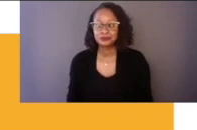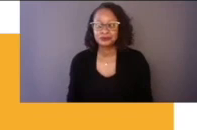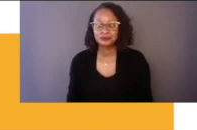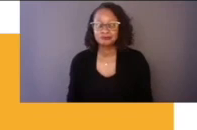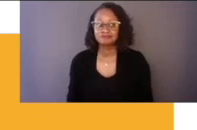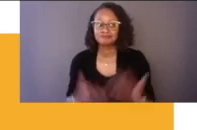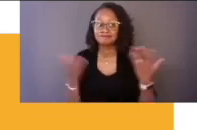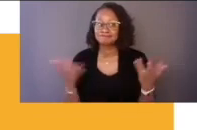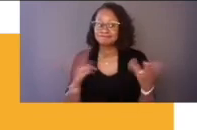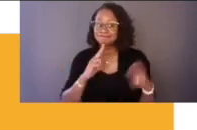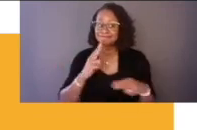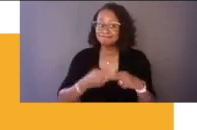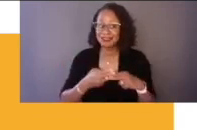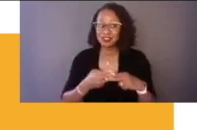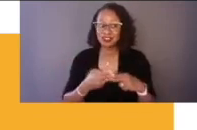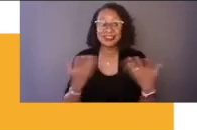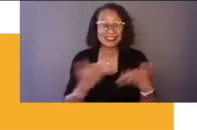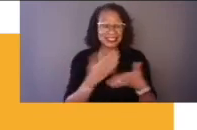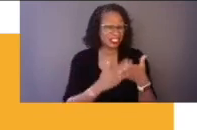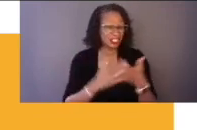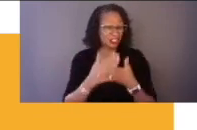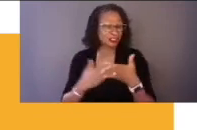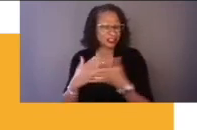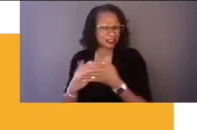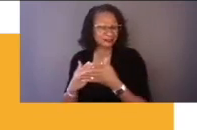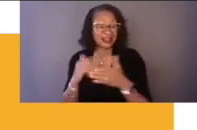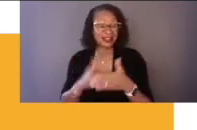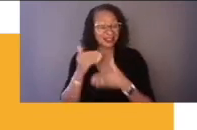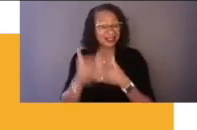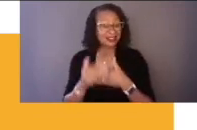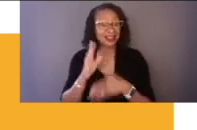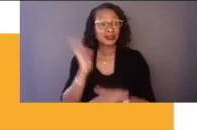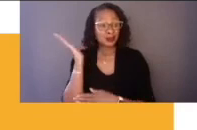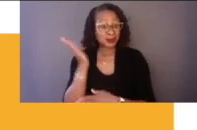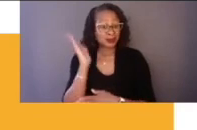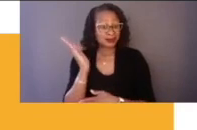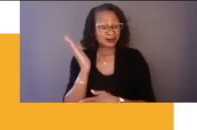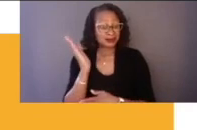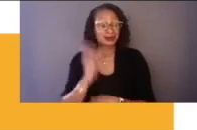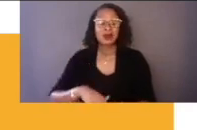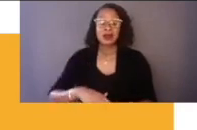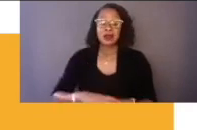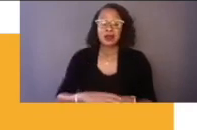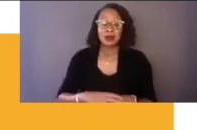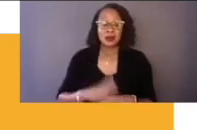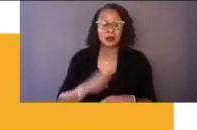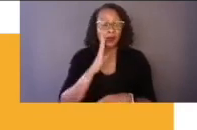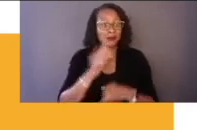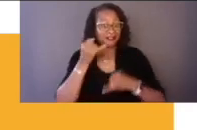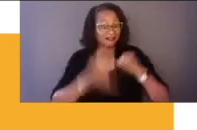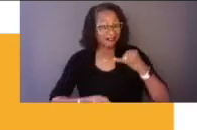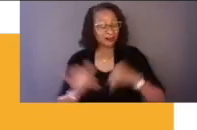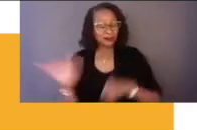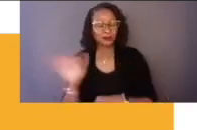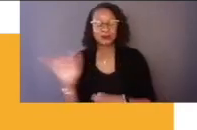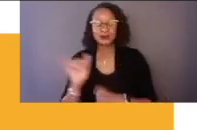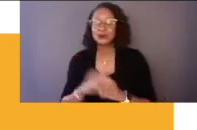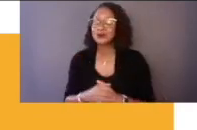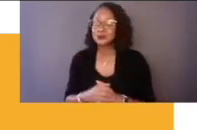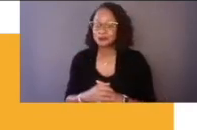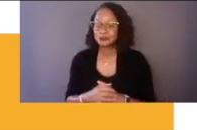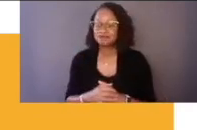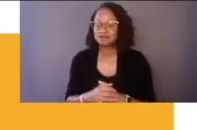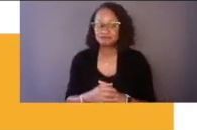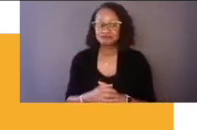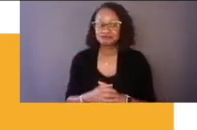As I mentioned, this is a series. The next webinar in the series, which is also the final webinar series in